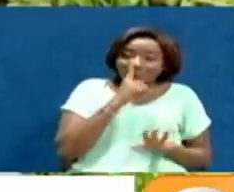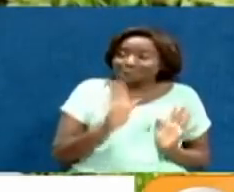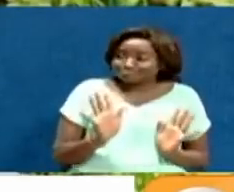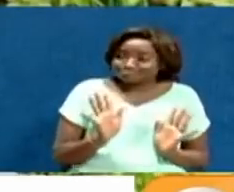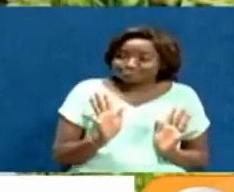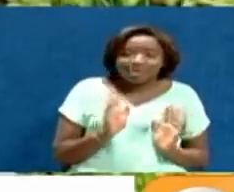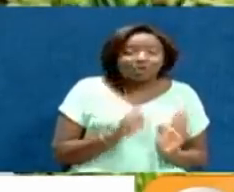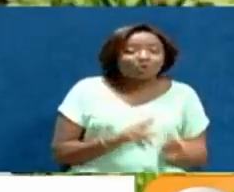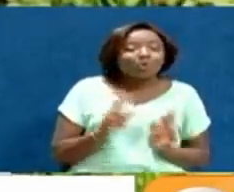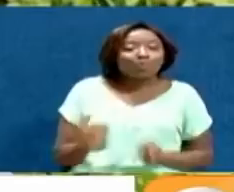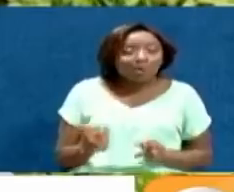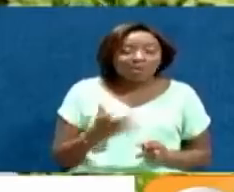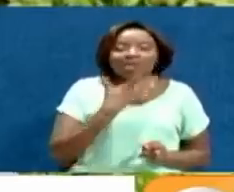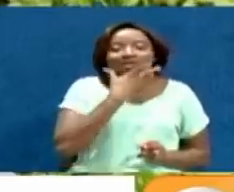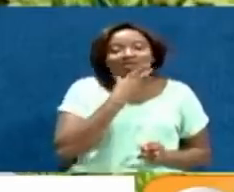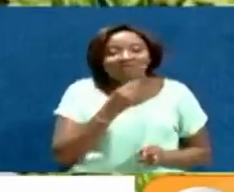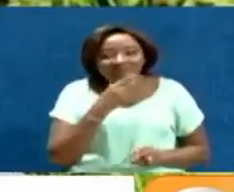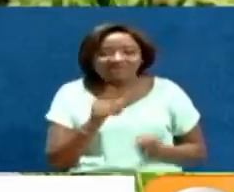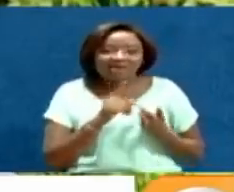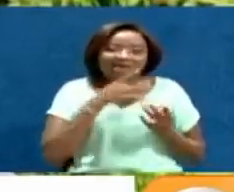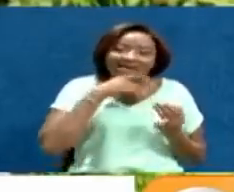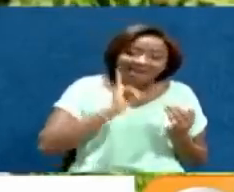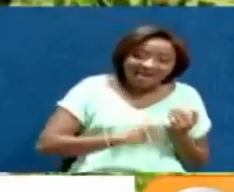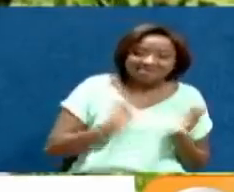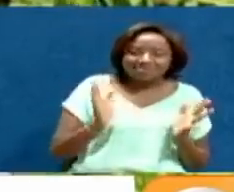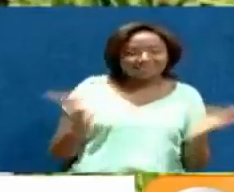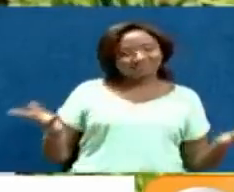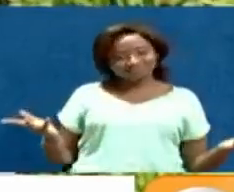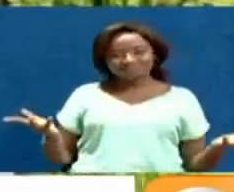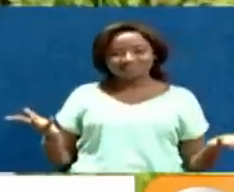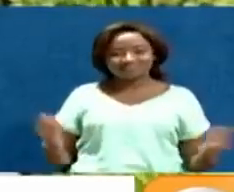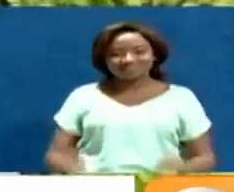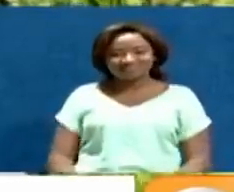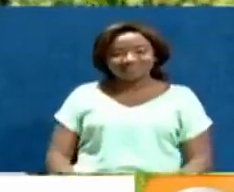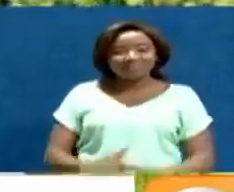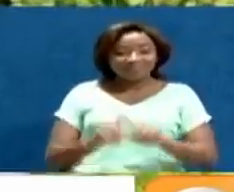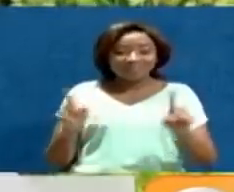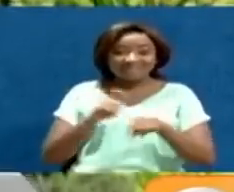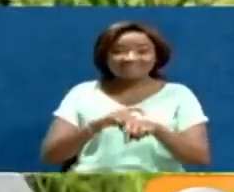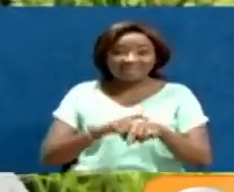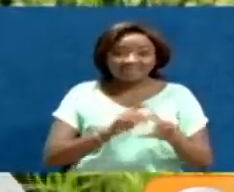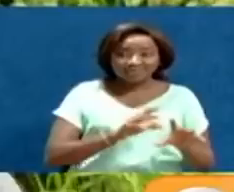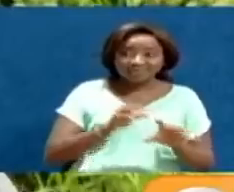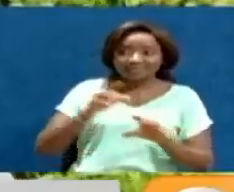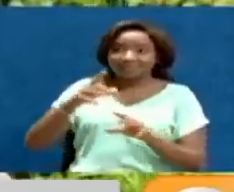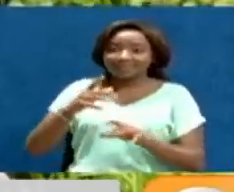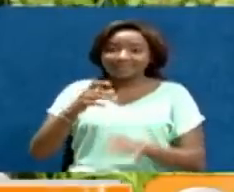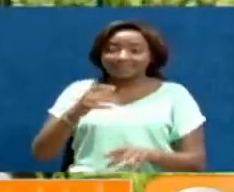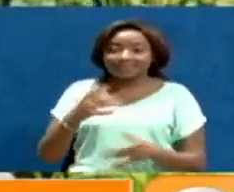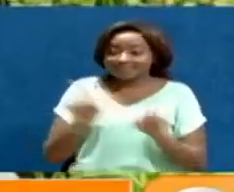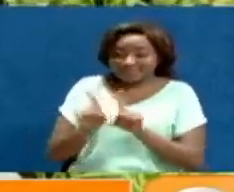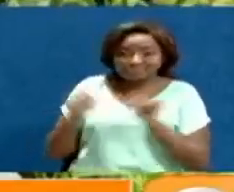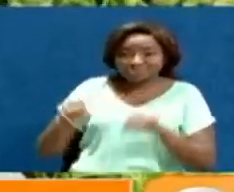he's normal father, husband, yeah. But when we move out just like